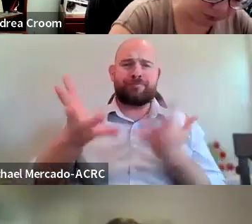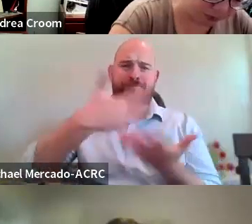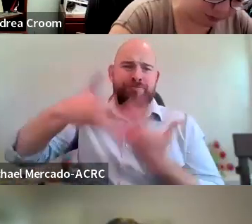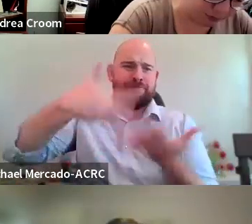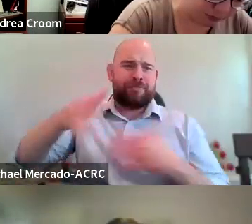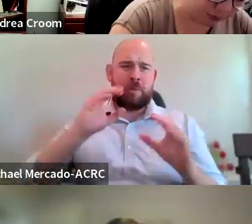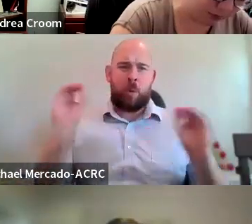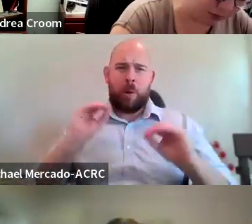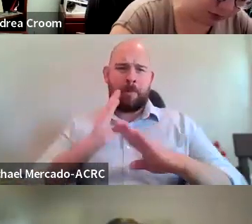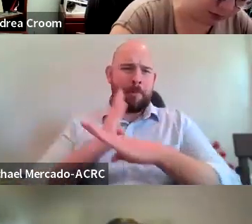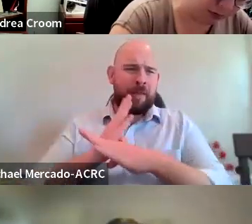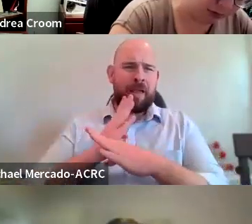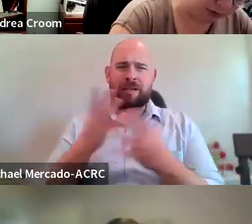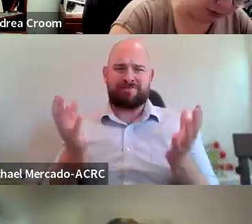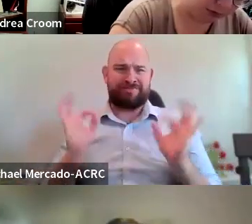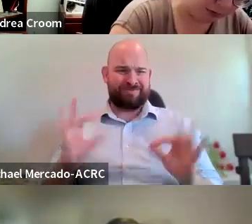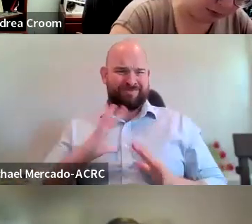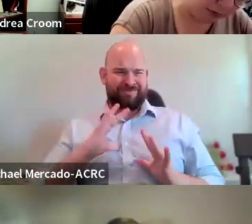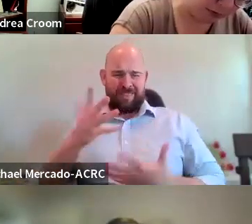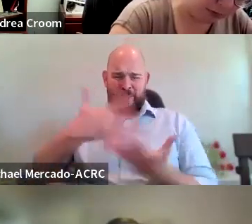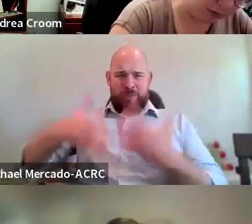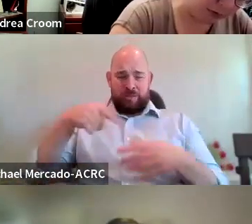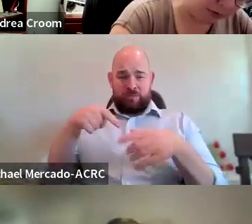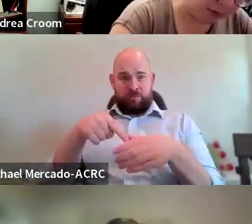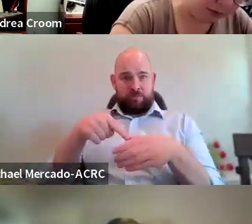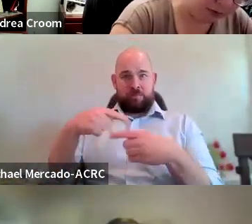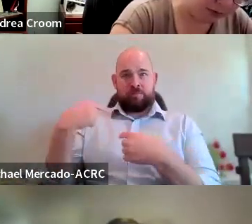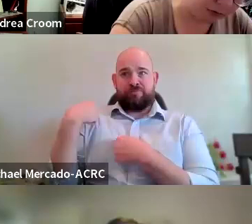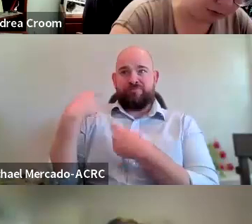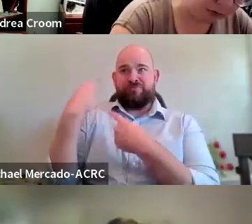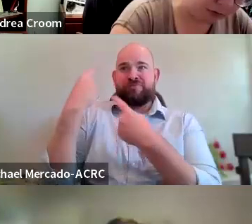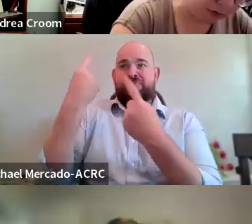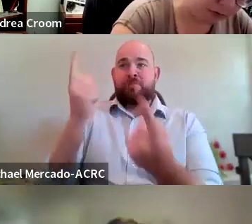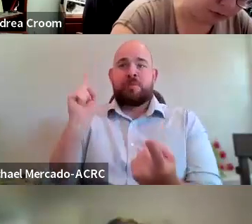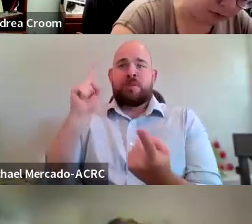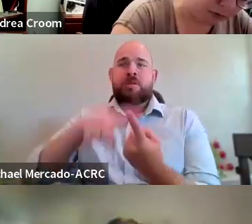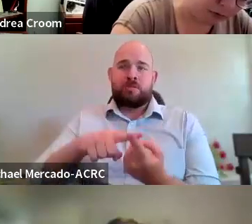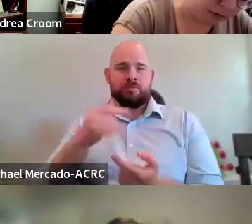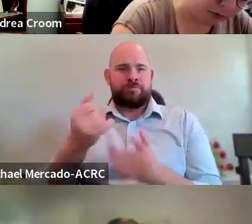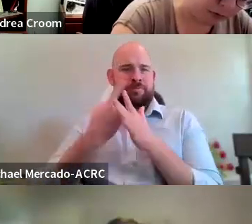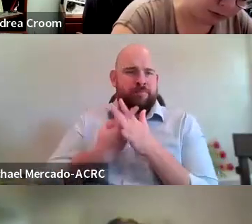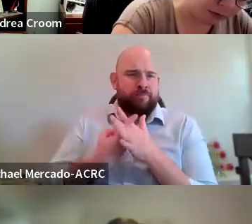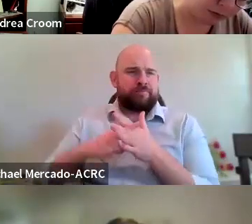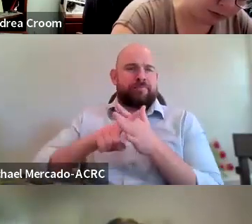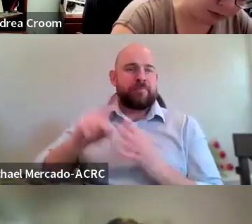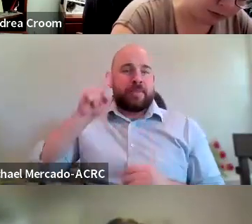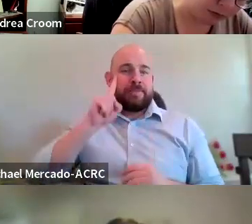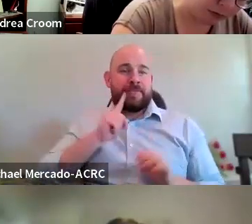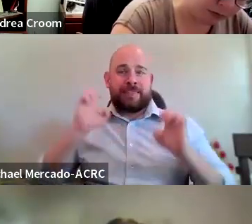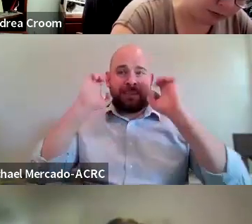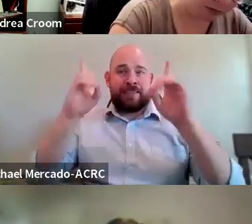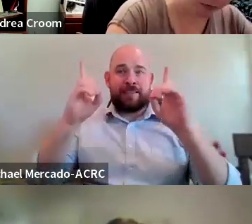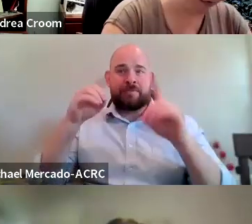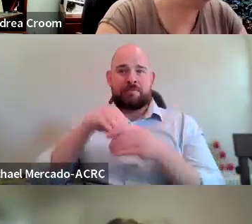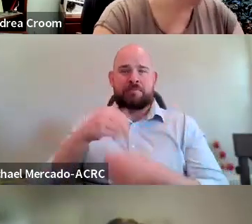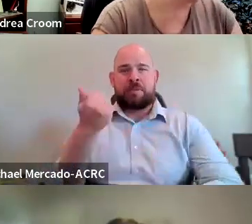single person was fluent in sign language, so there was no communication barriers whatsoever. Post office, grocery store, you name it, everyone signed.